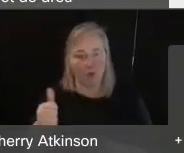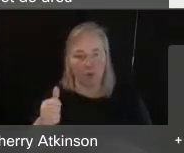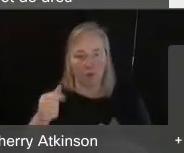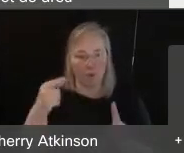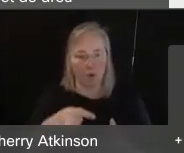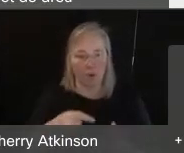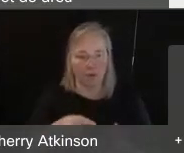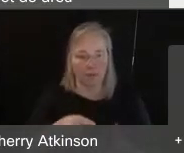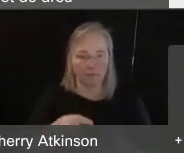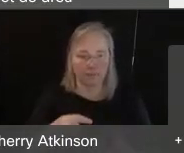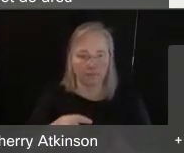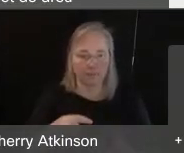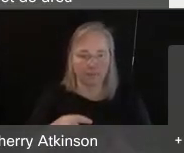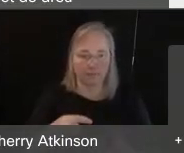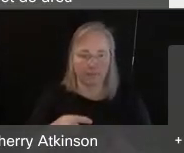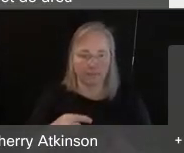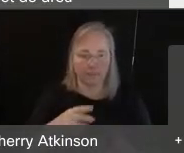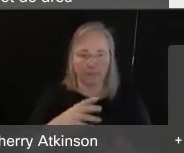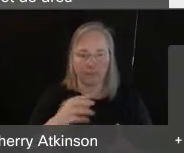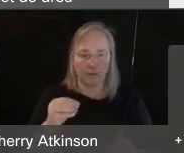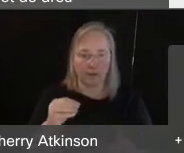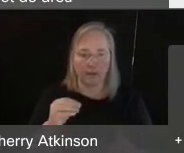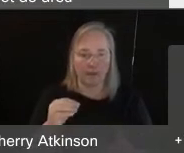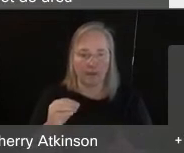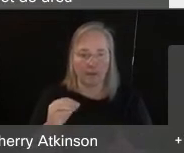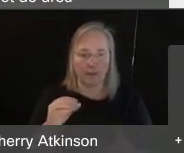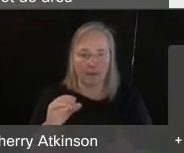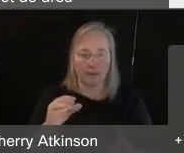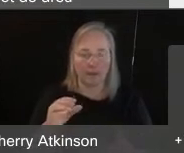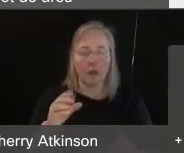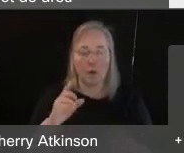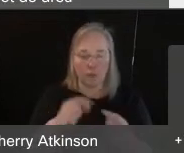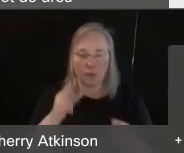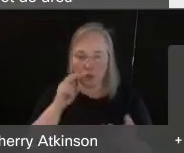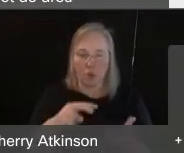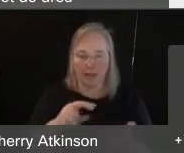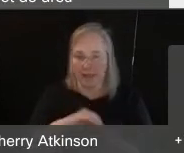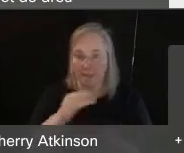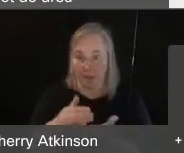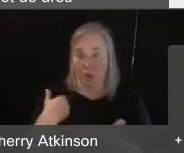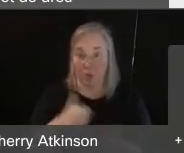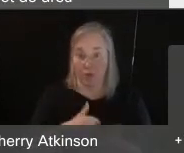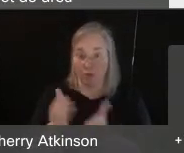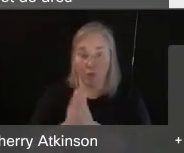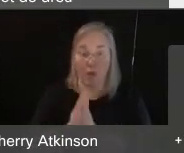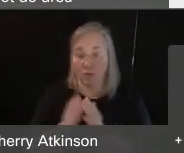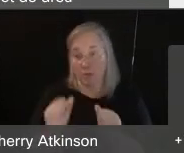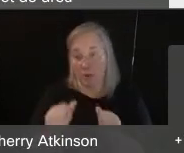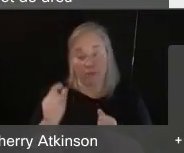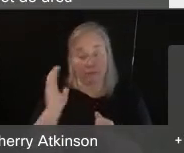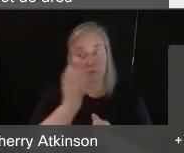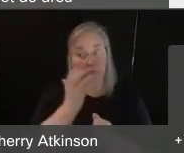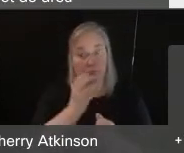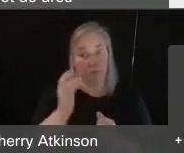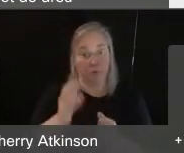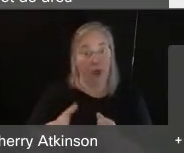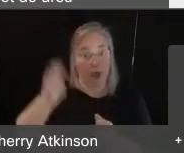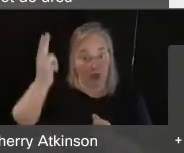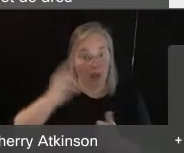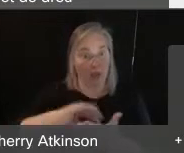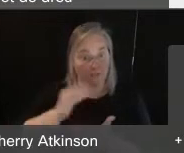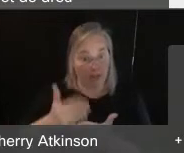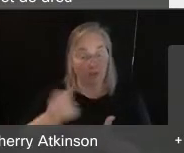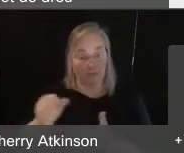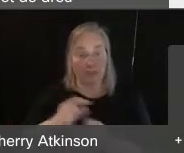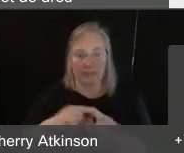HCPS has been really aligned. When you look at the amount we requested, probably pretty high. At the same time, we